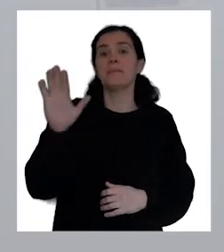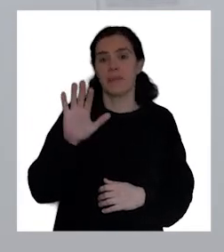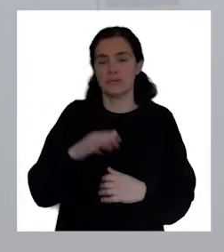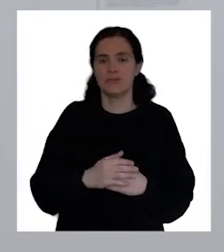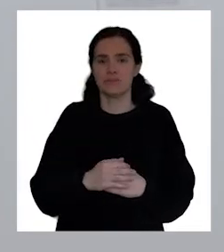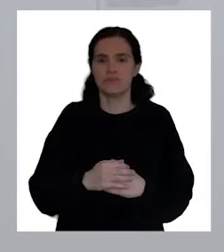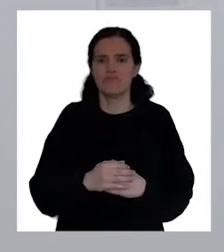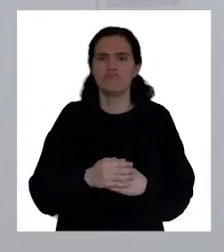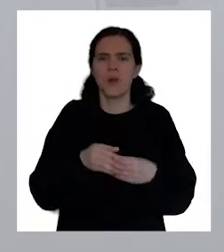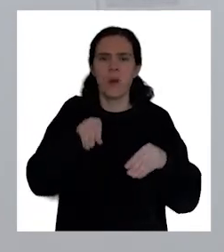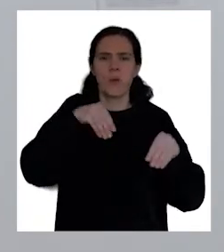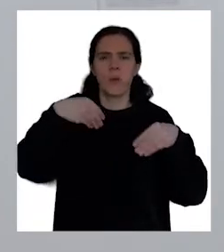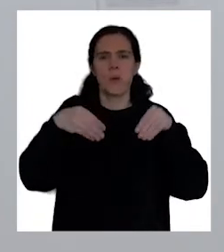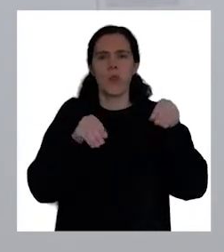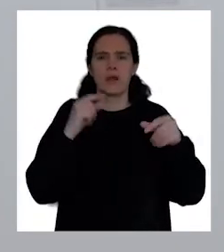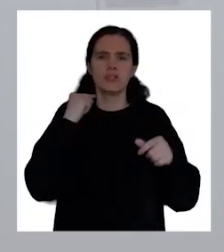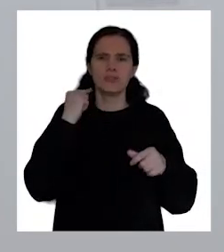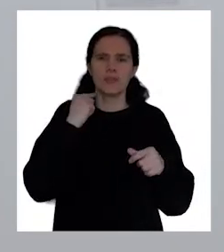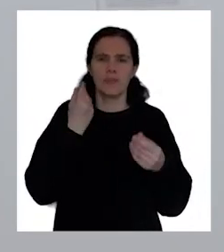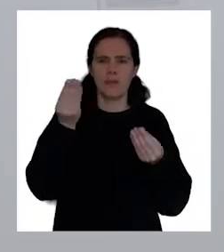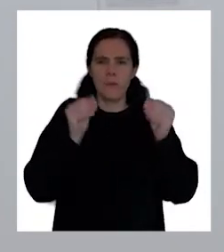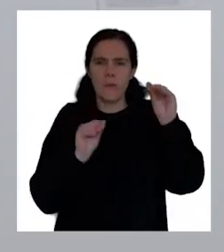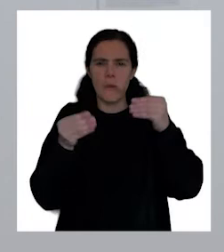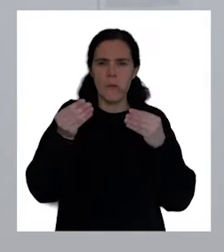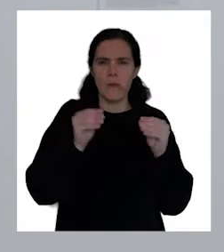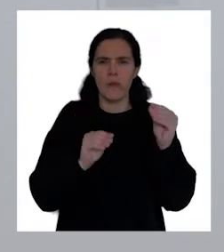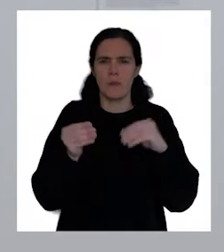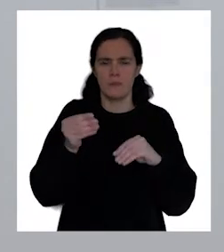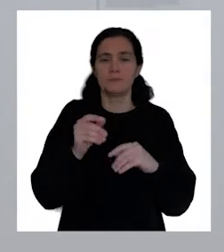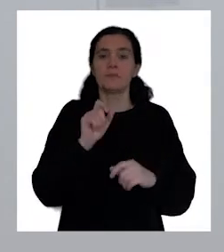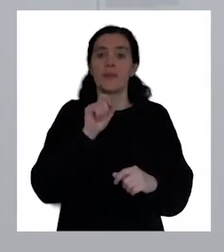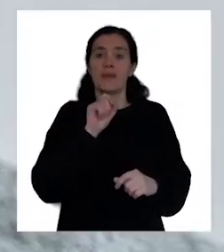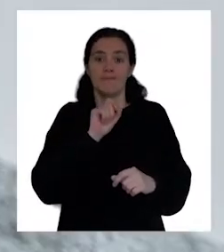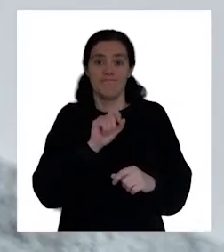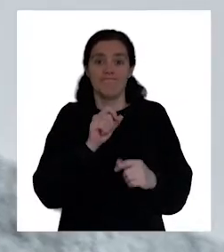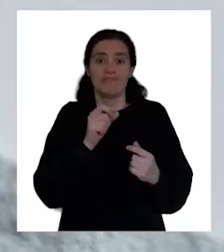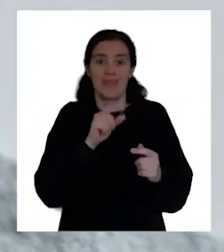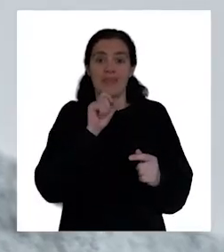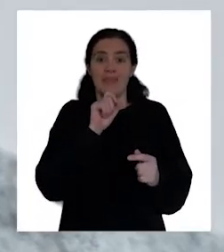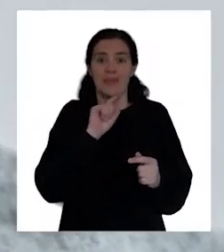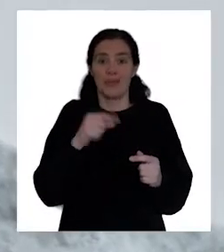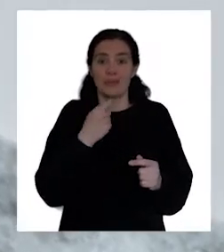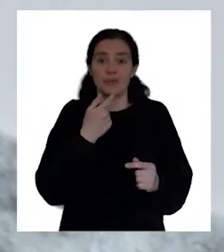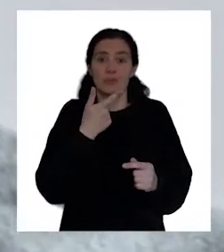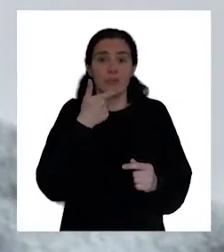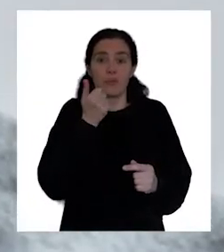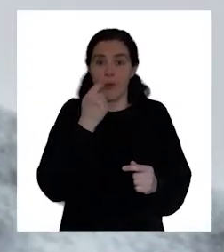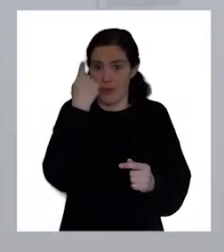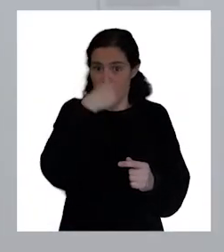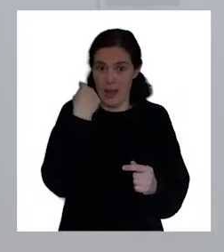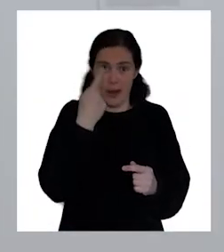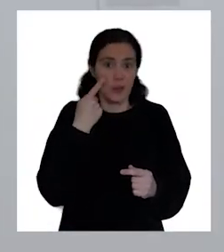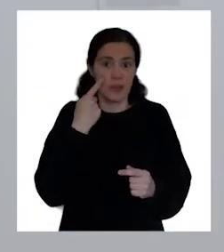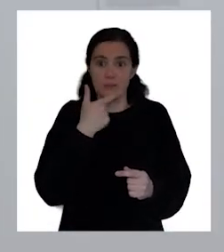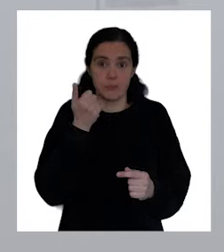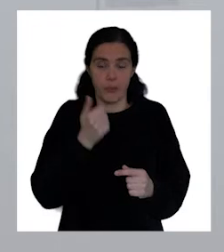The image has been manipulated digitally to the point that you cannot recognize the face,